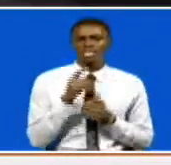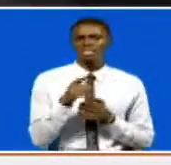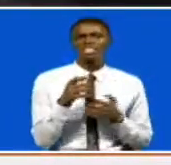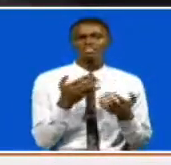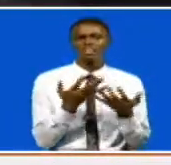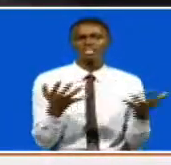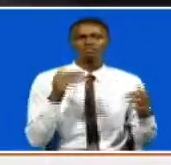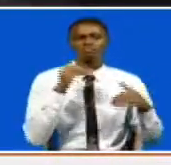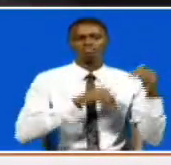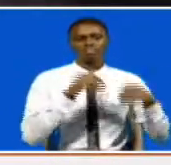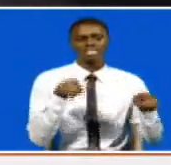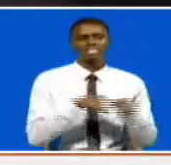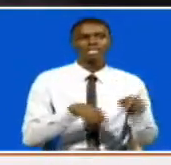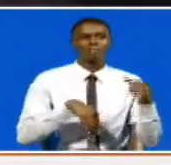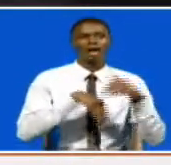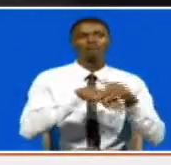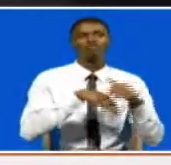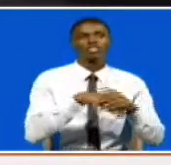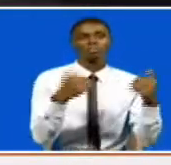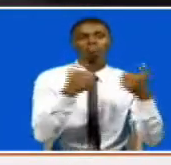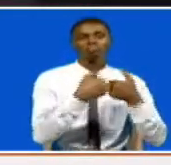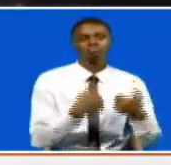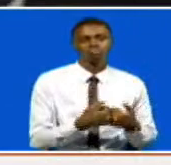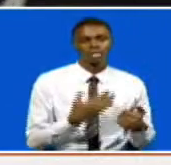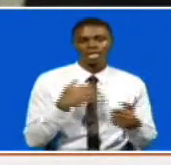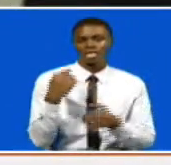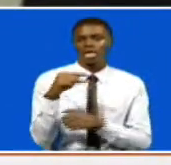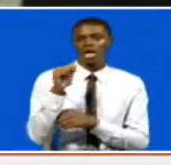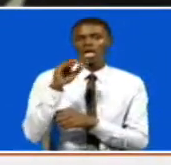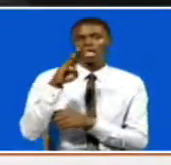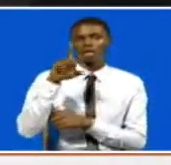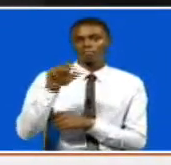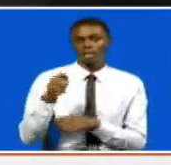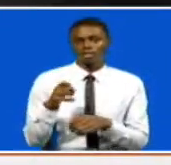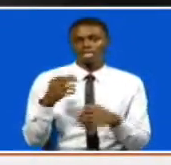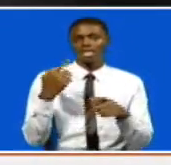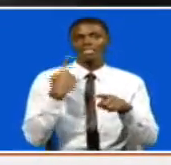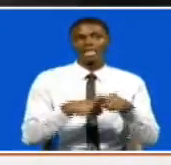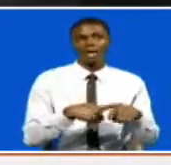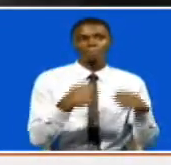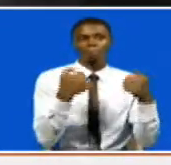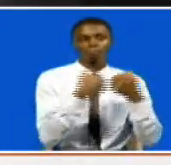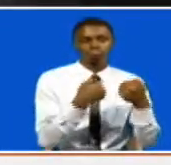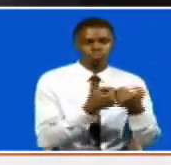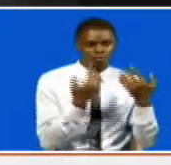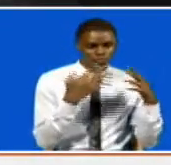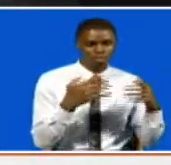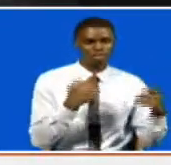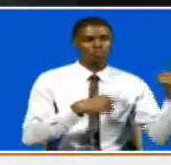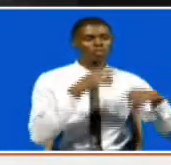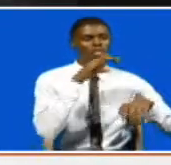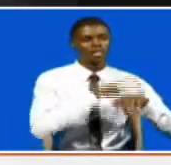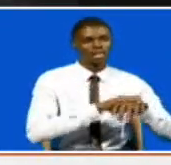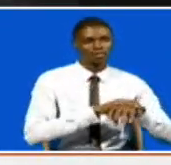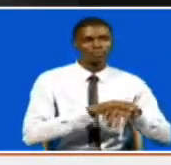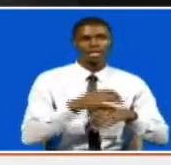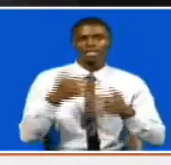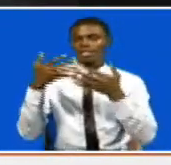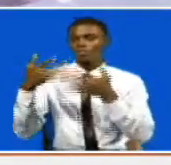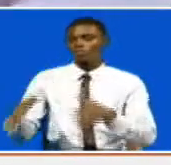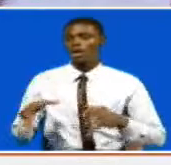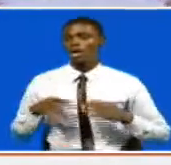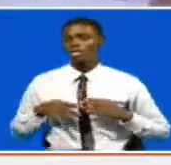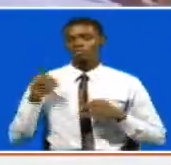election is like a football match and the gamblers. When the match is over, the winners are paid. The losers have to